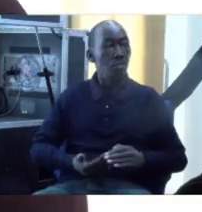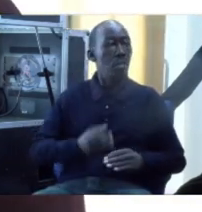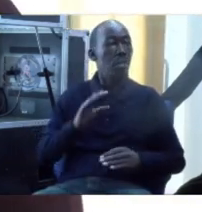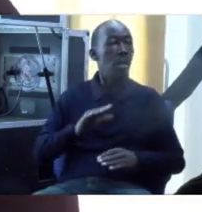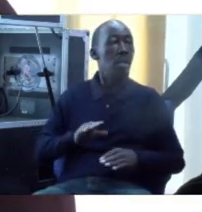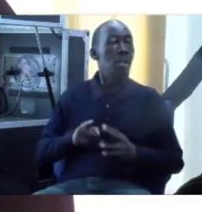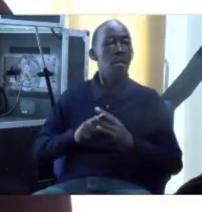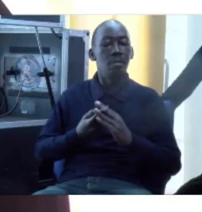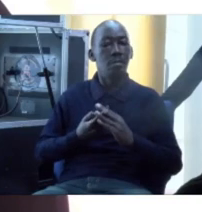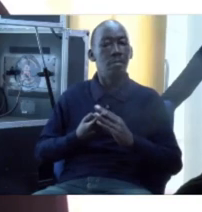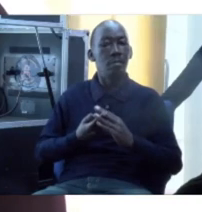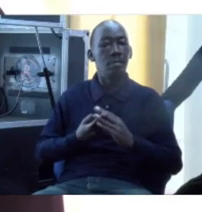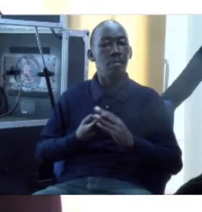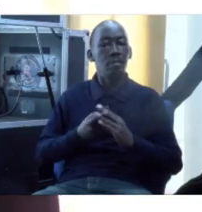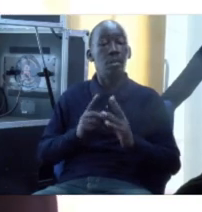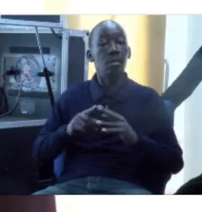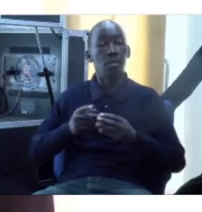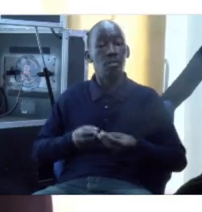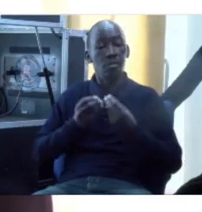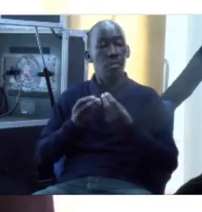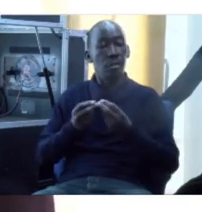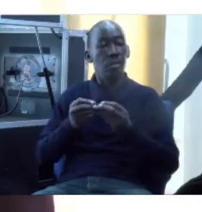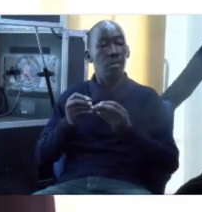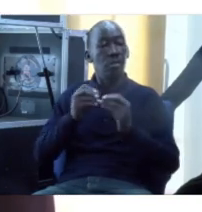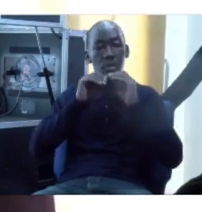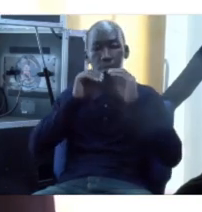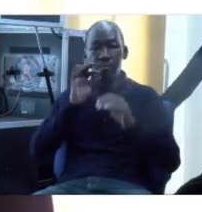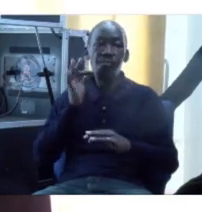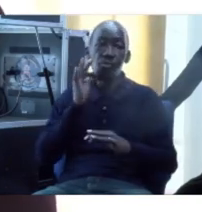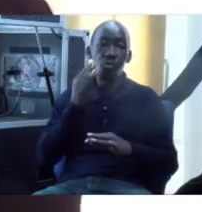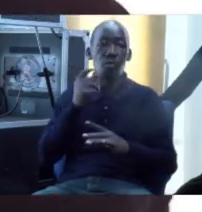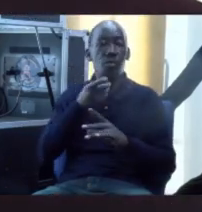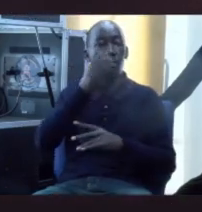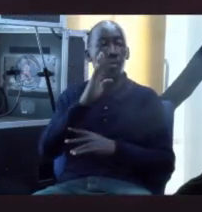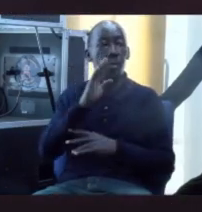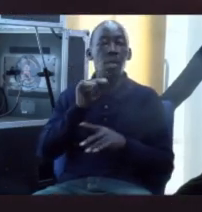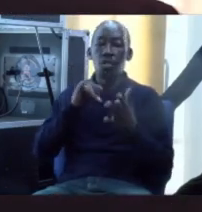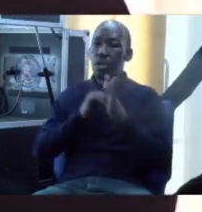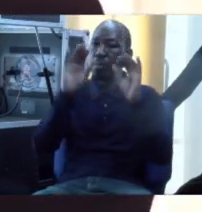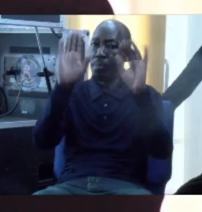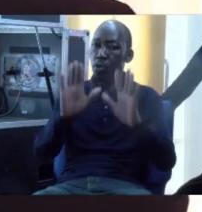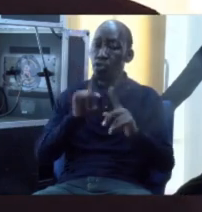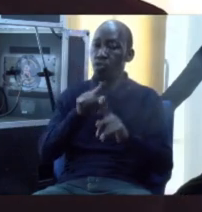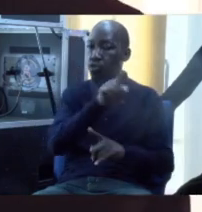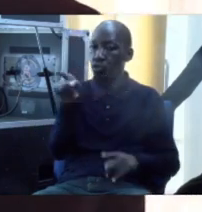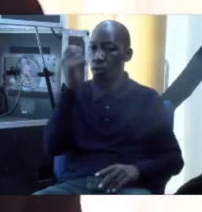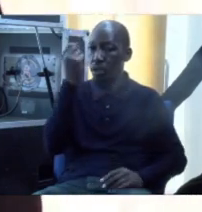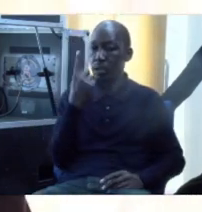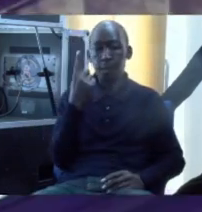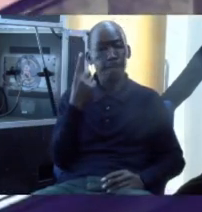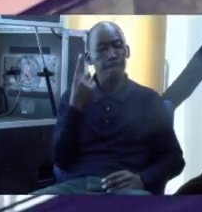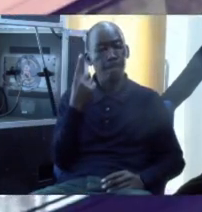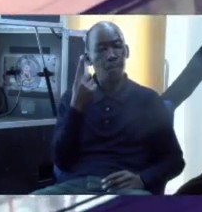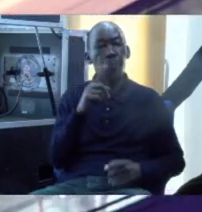God. Mazao ya tumbo ni uzao ama ni matunda kutoka kwake Mungu. So it is important for you to understand. Basi ni muhimu kwako